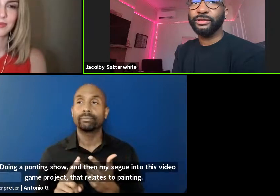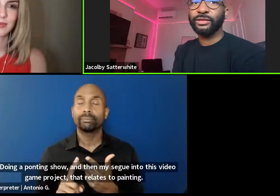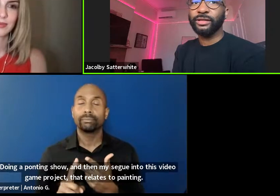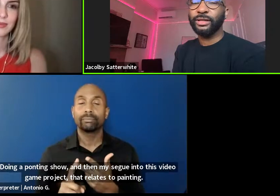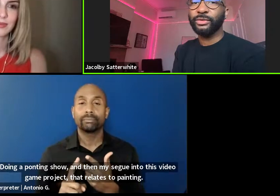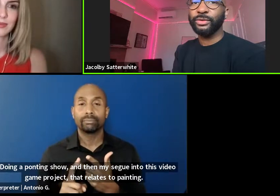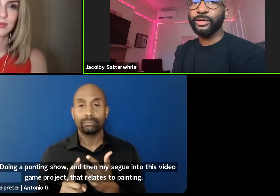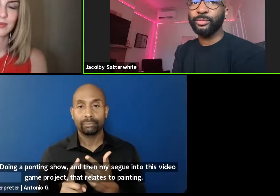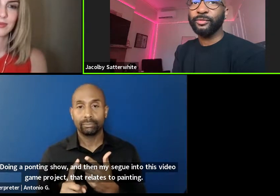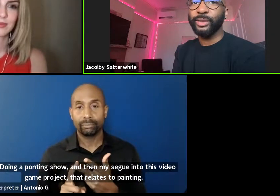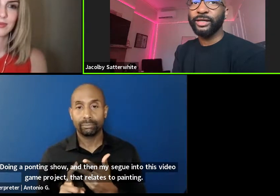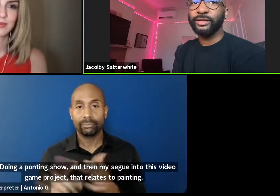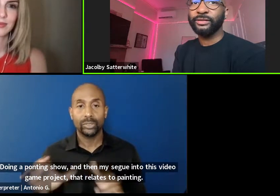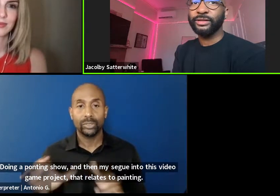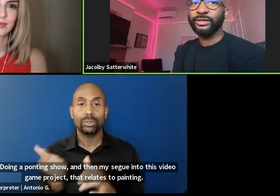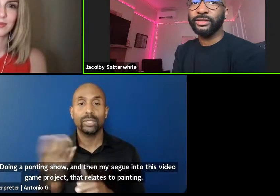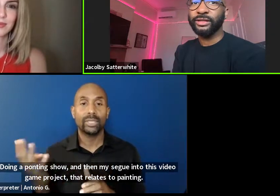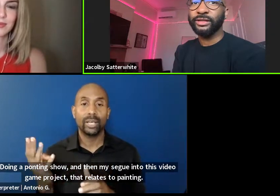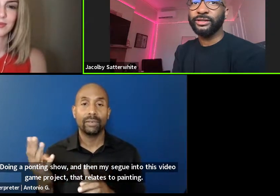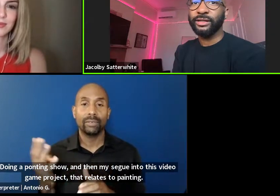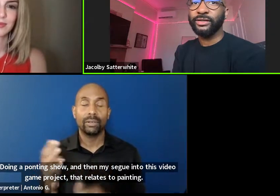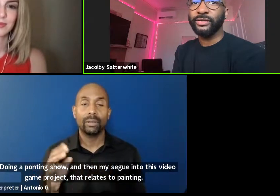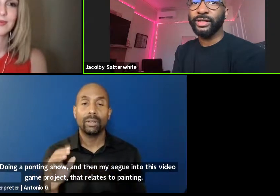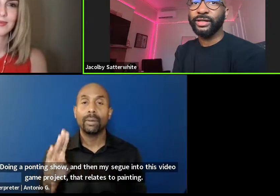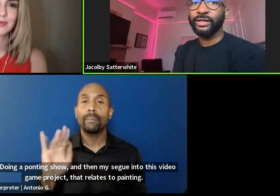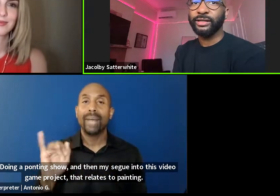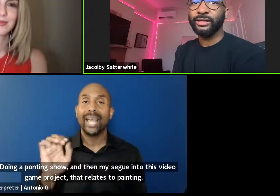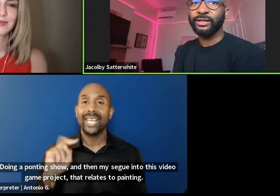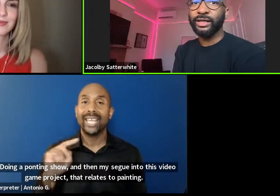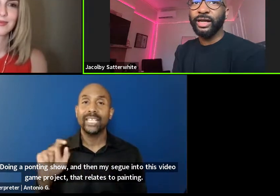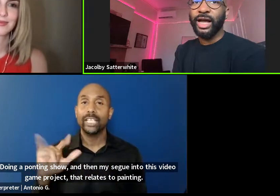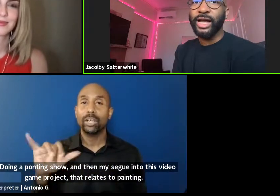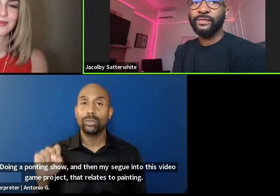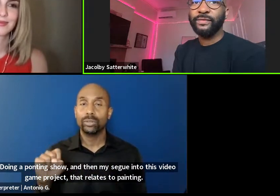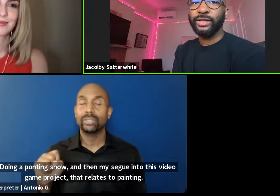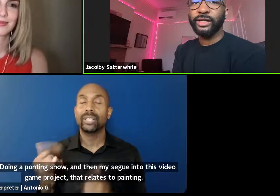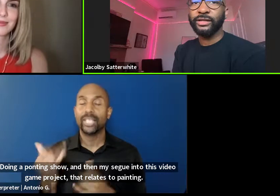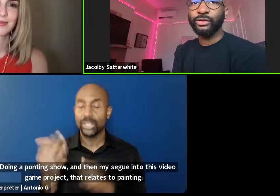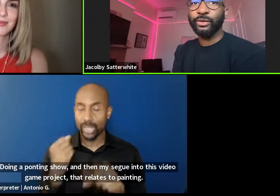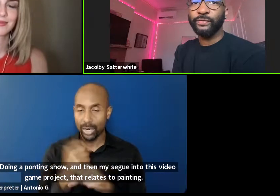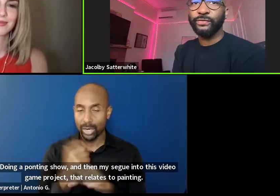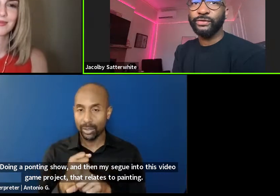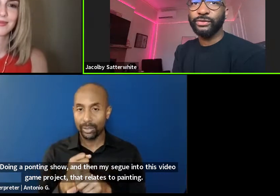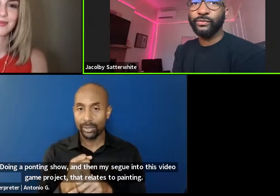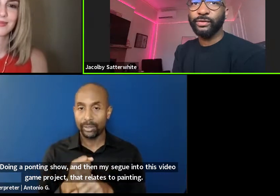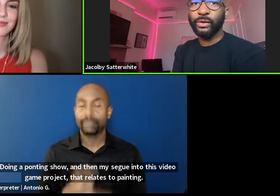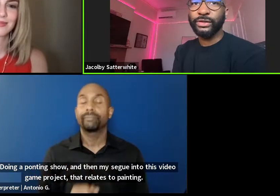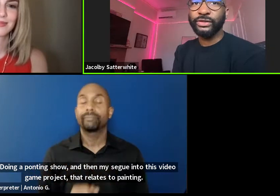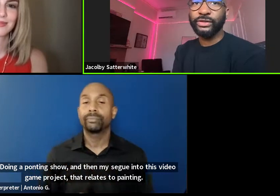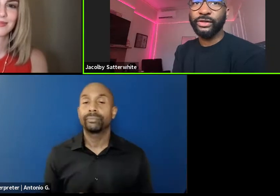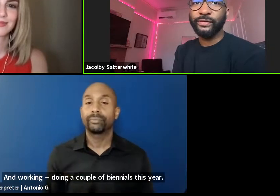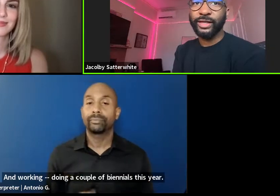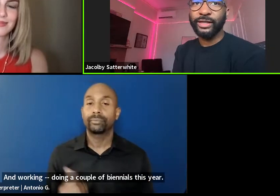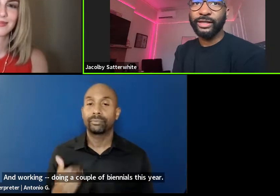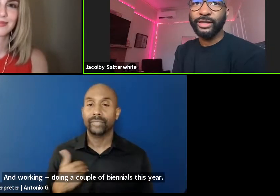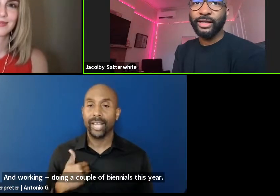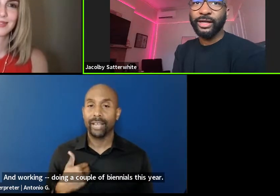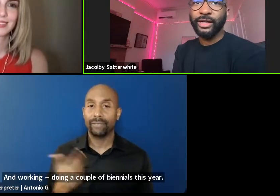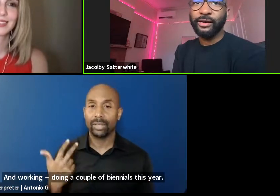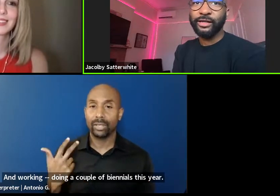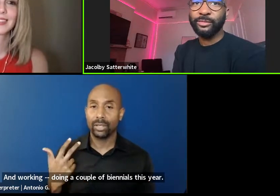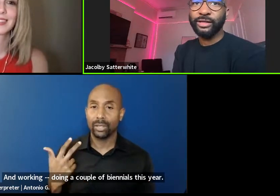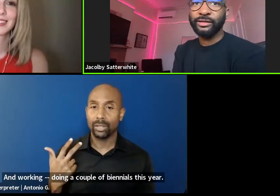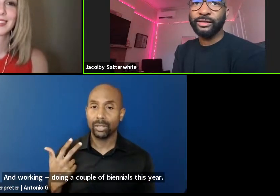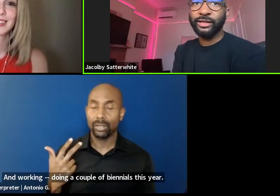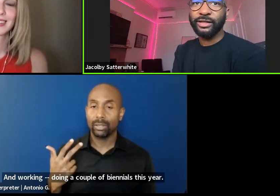on a bunch of, I'm doing a couple of biennials this year and stuff. And I have like a 3-floor survey